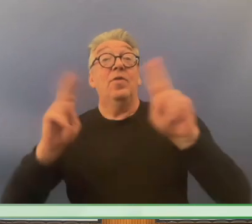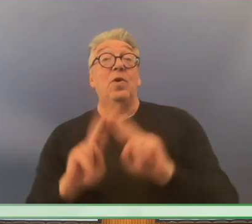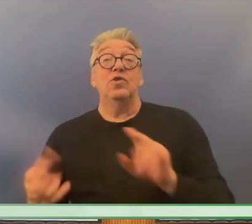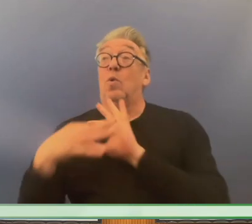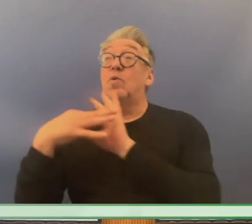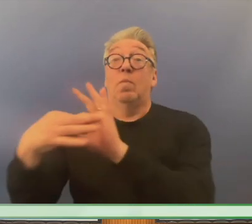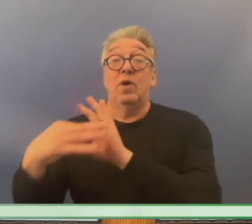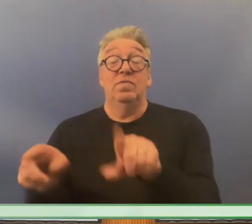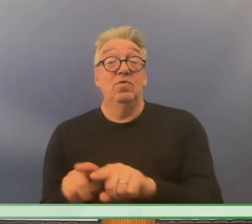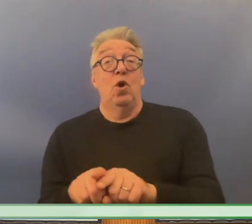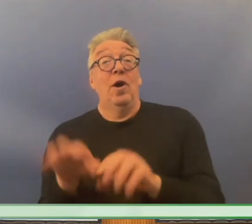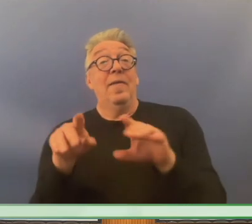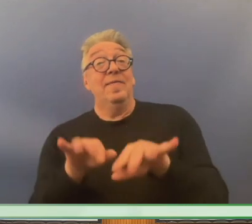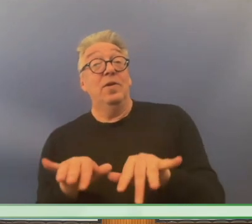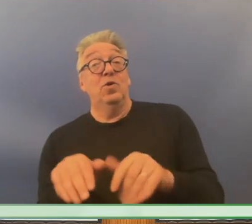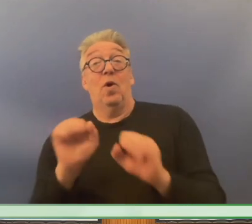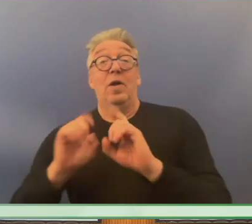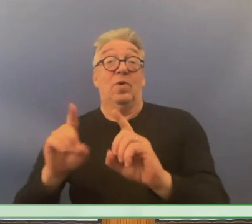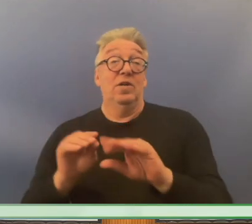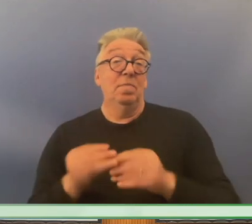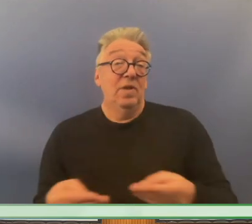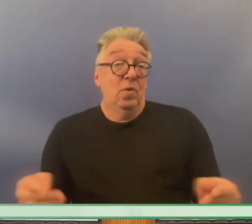digital education materials.